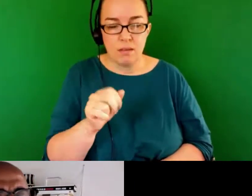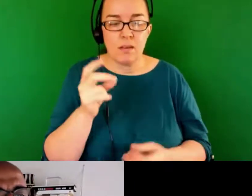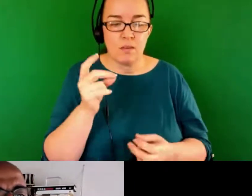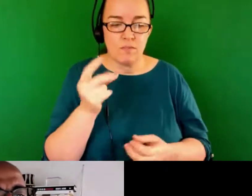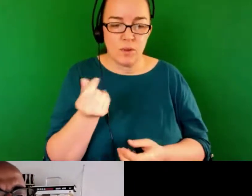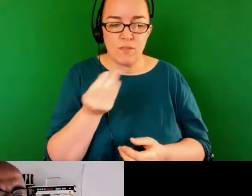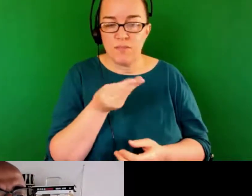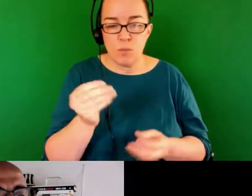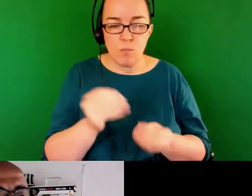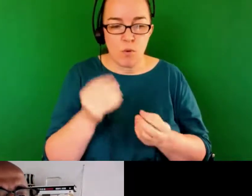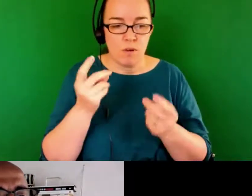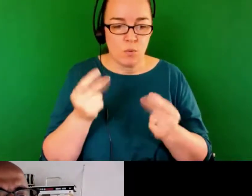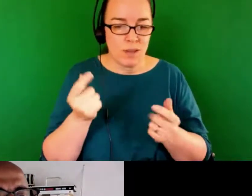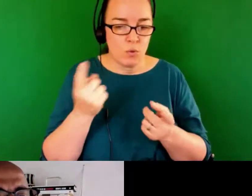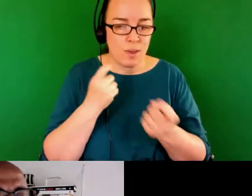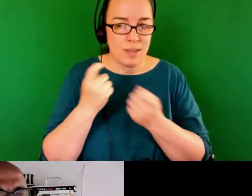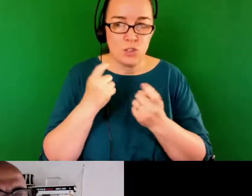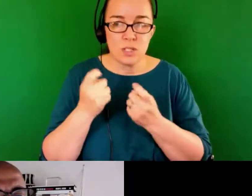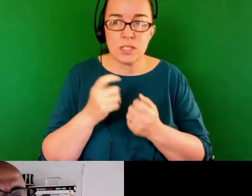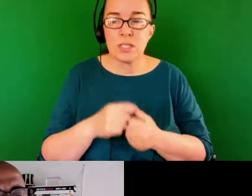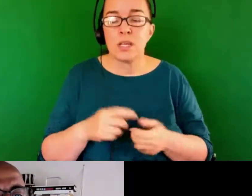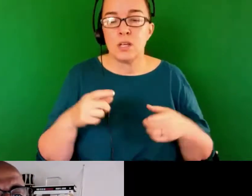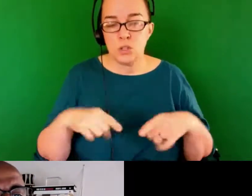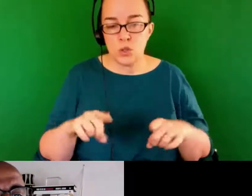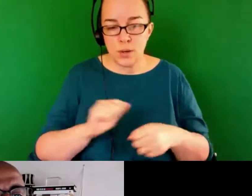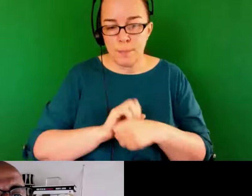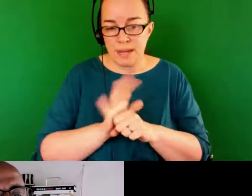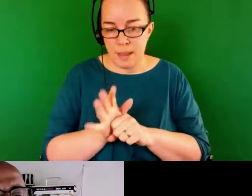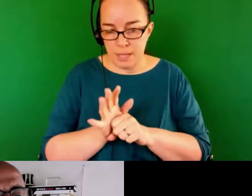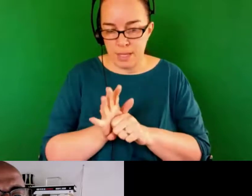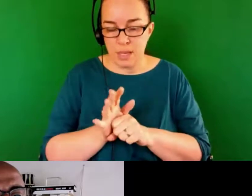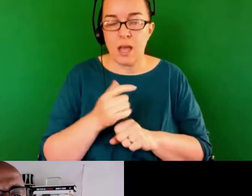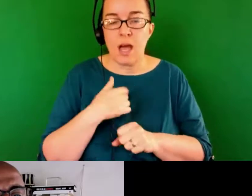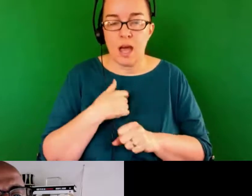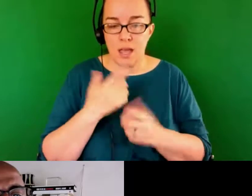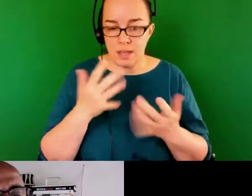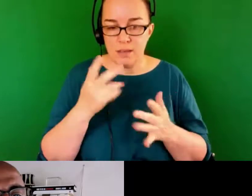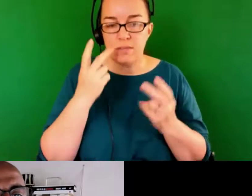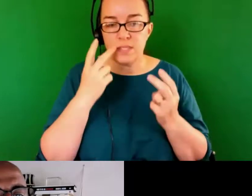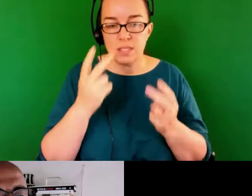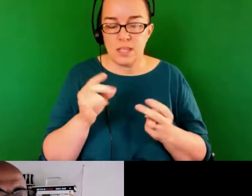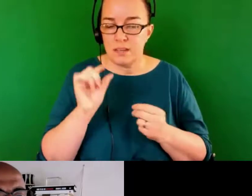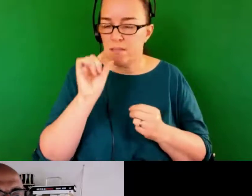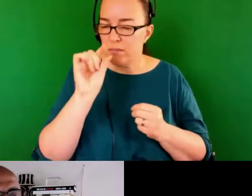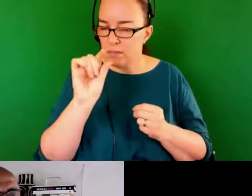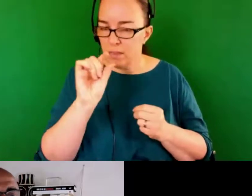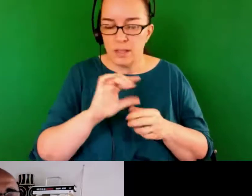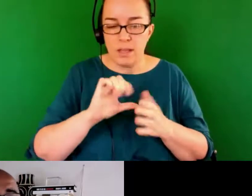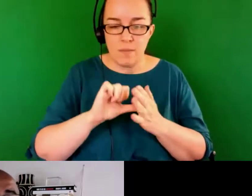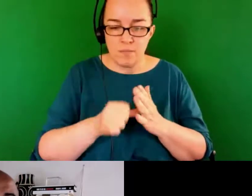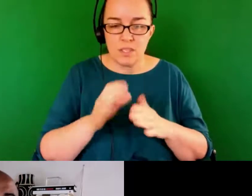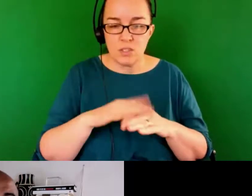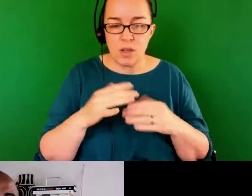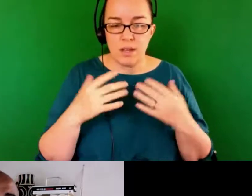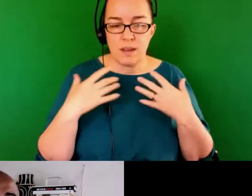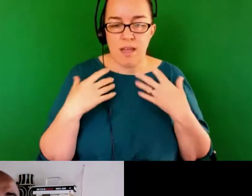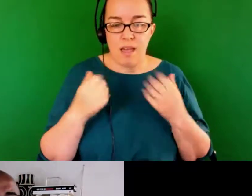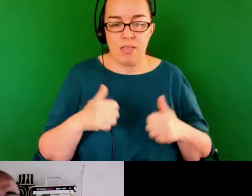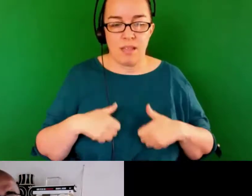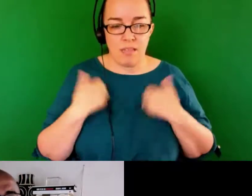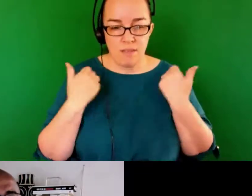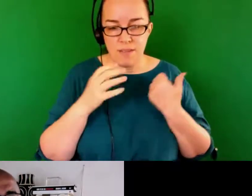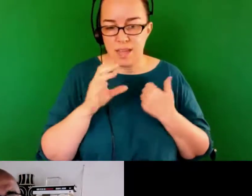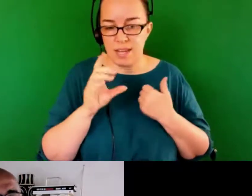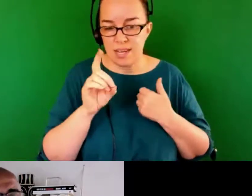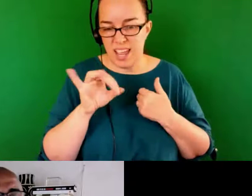questions, I think. During this pandemic, I have seen very little emphasis on healthy lifestyle and diet.